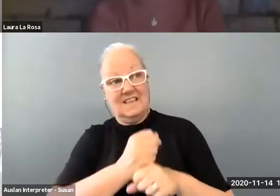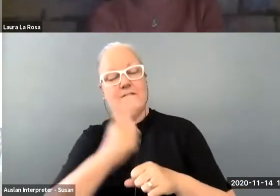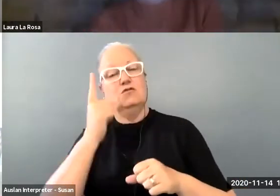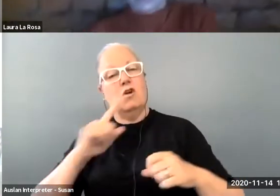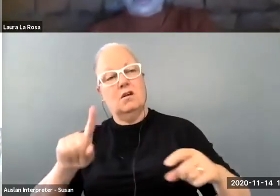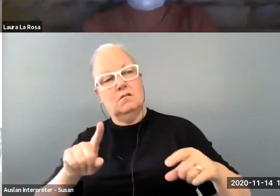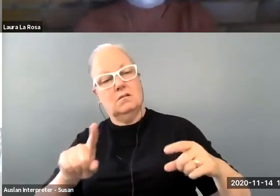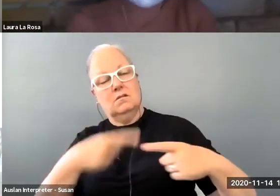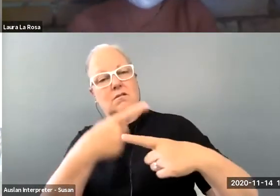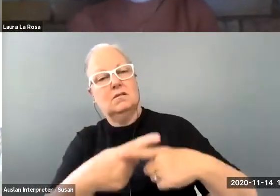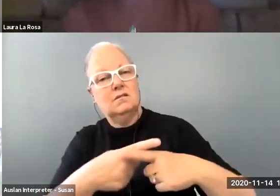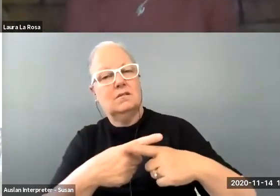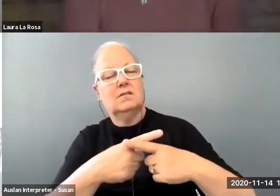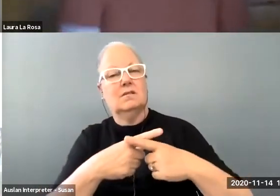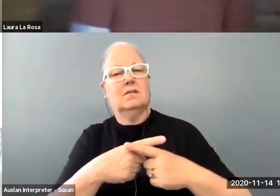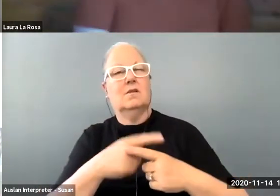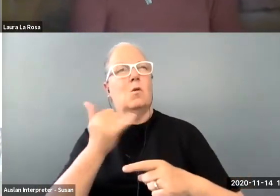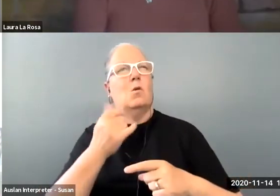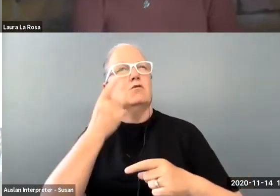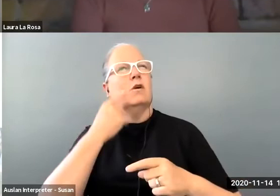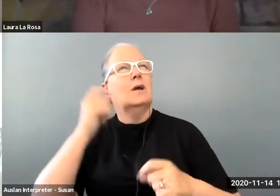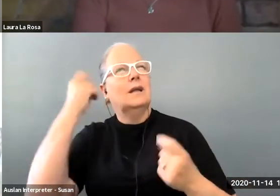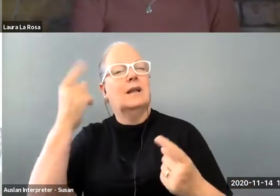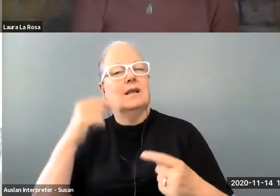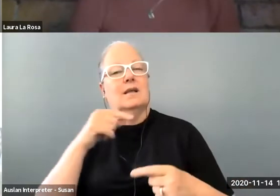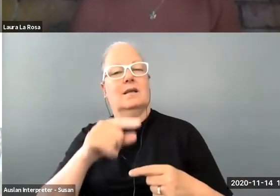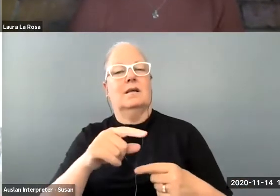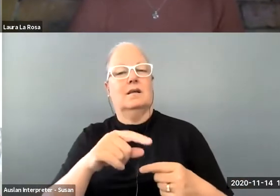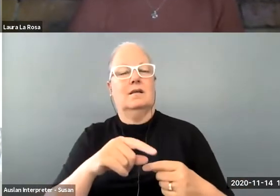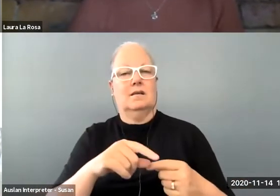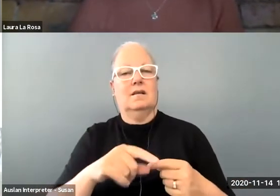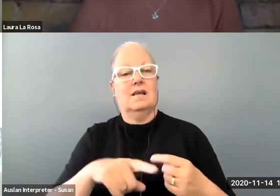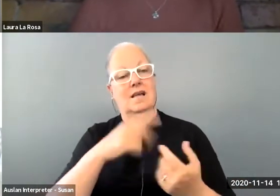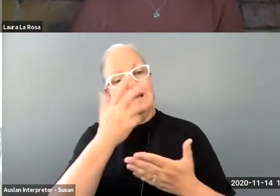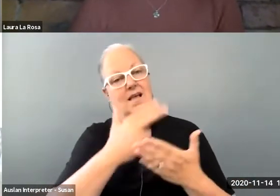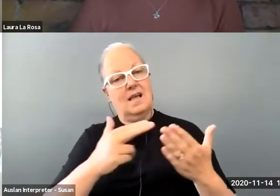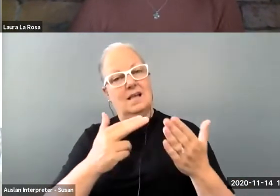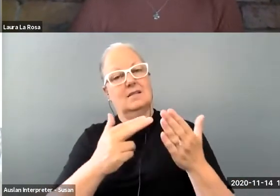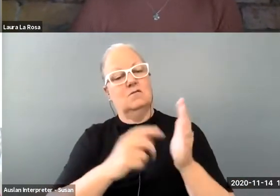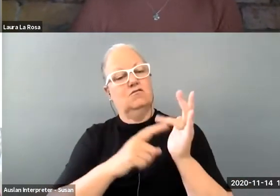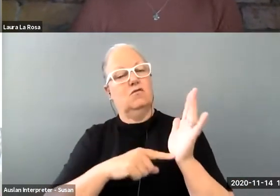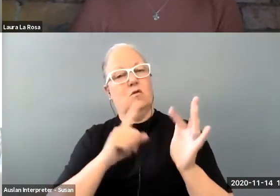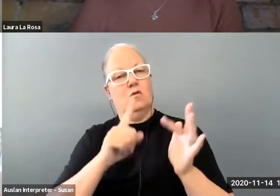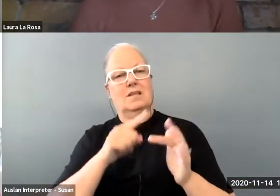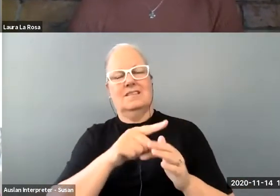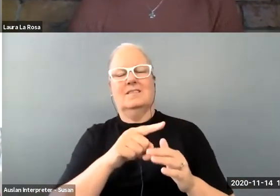to digest. And I think art's role is so powerful in giving